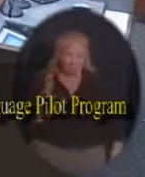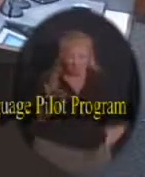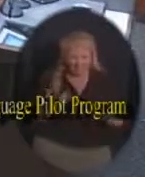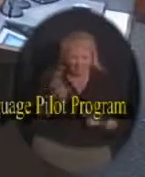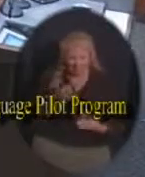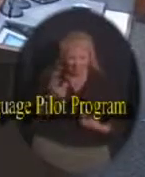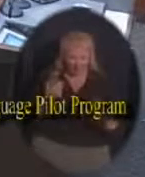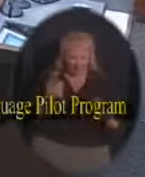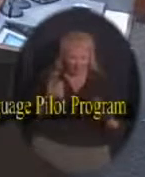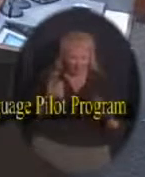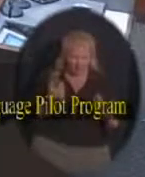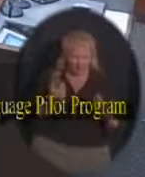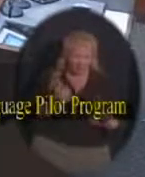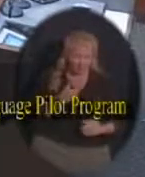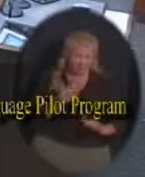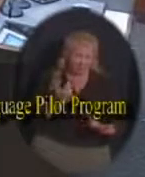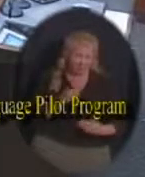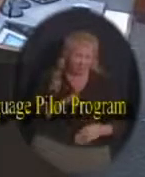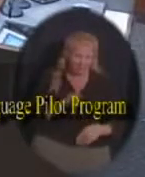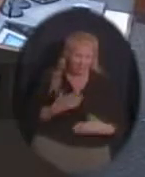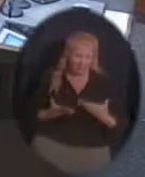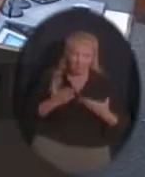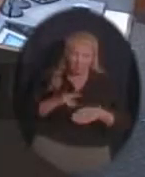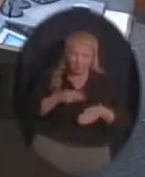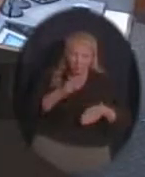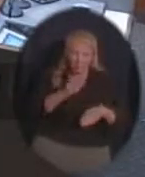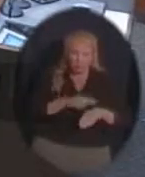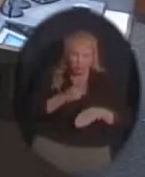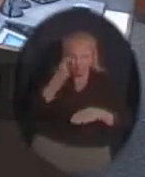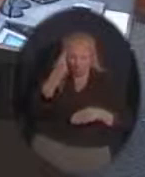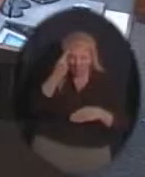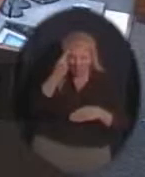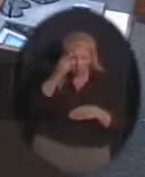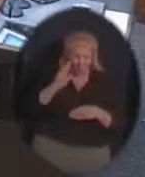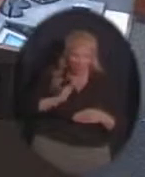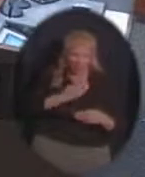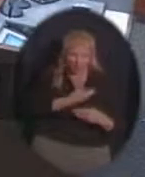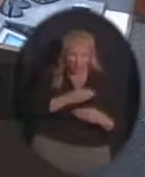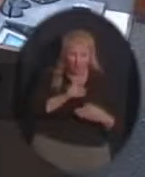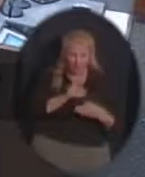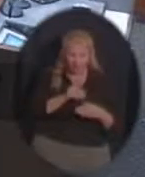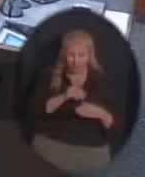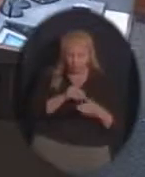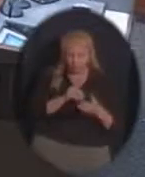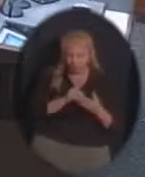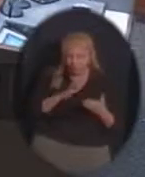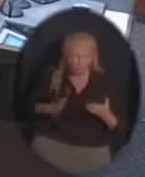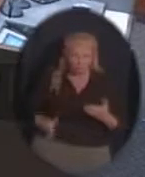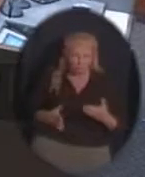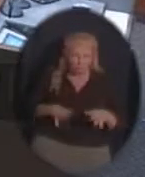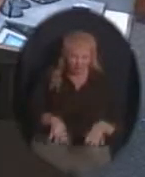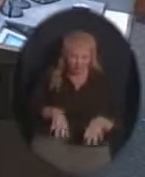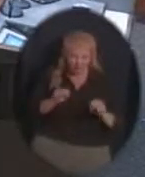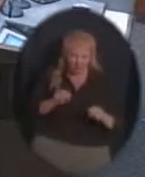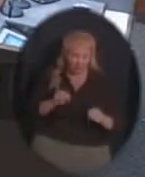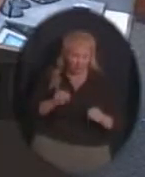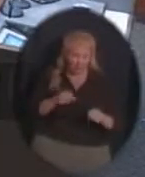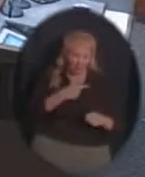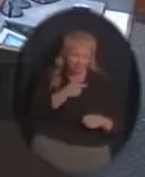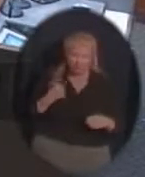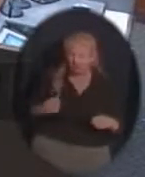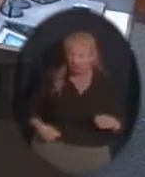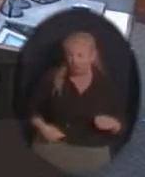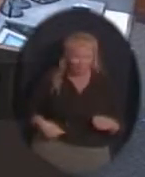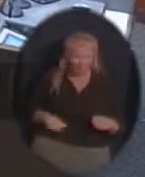not uncommon for some of our students to take a Chinese advanced placement test because that's their native language, be highly proficient in